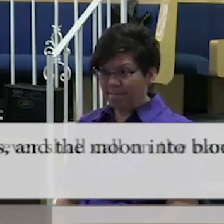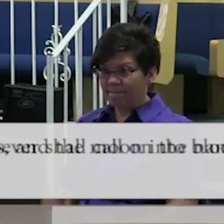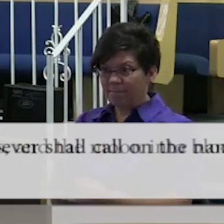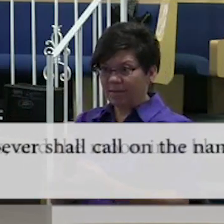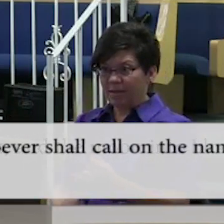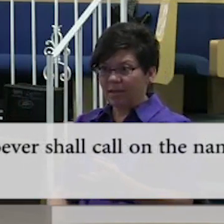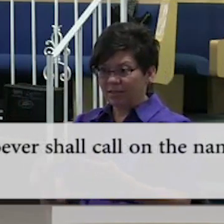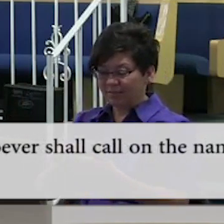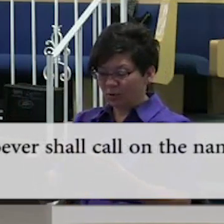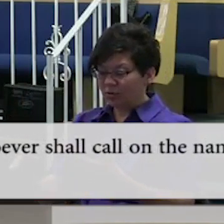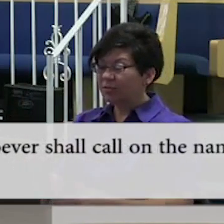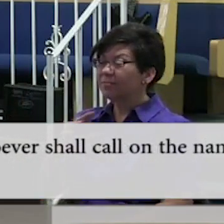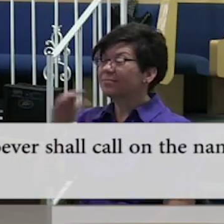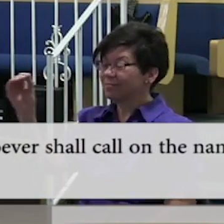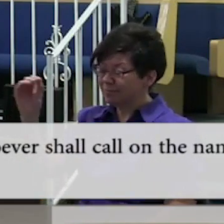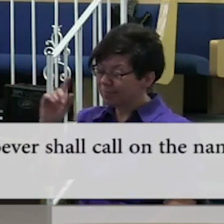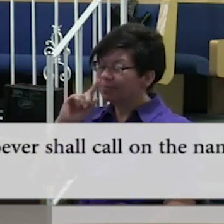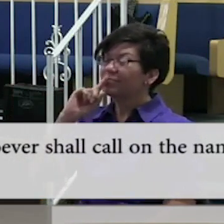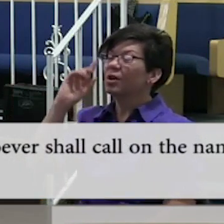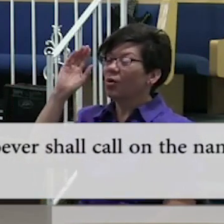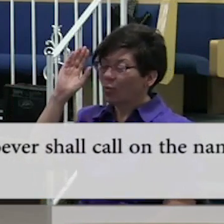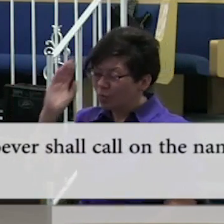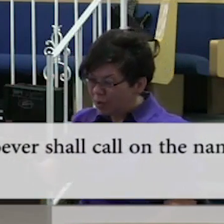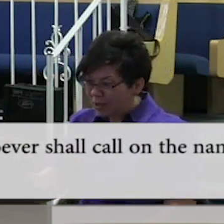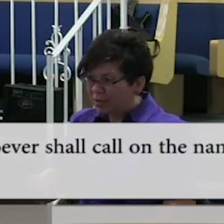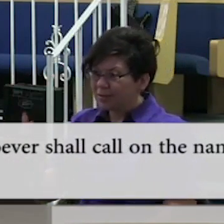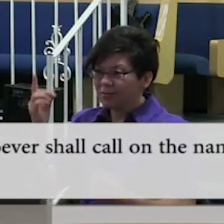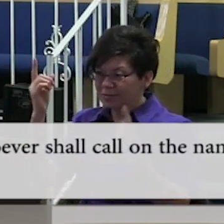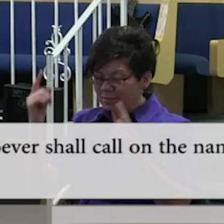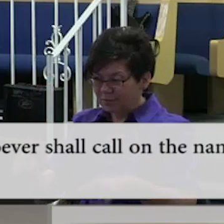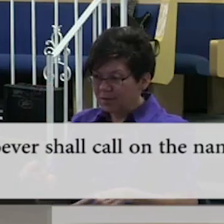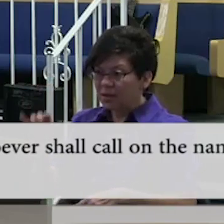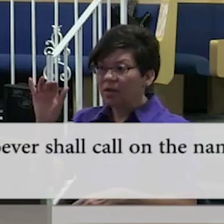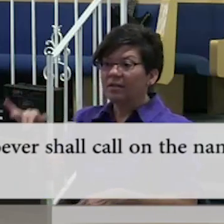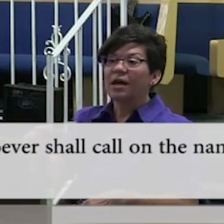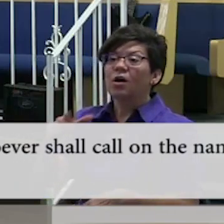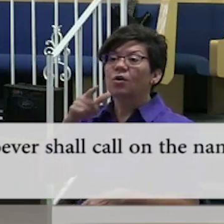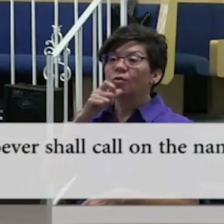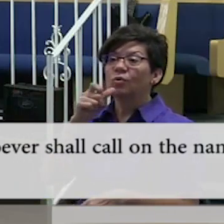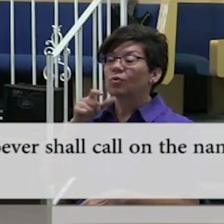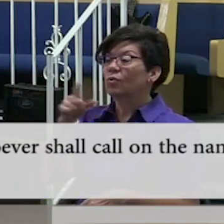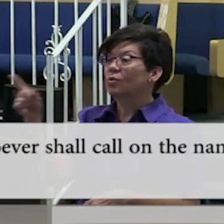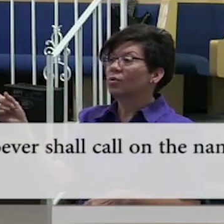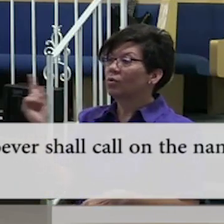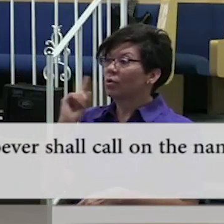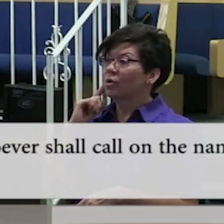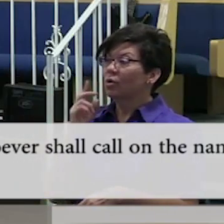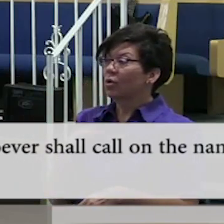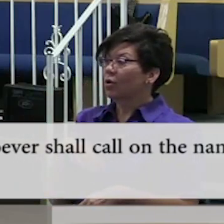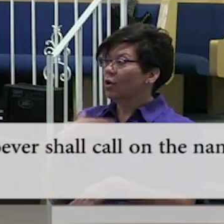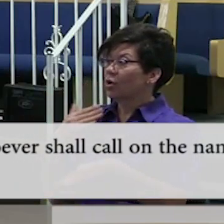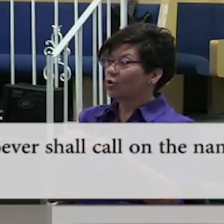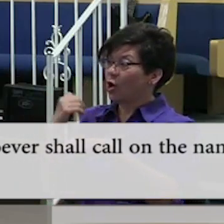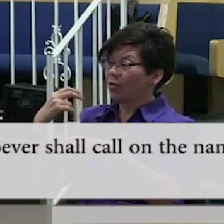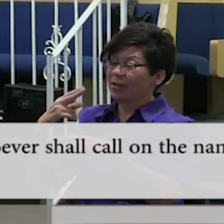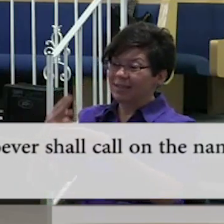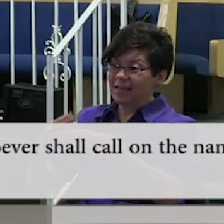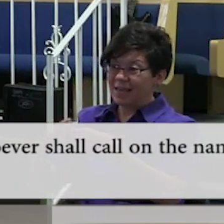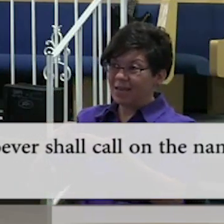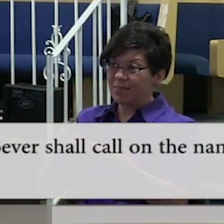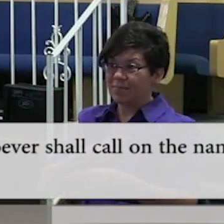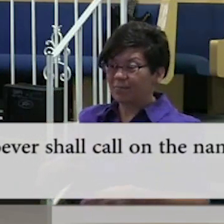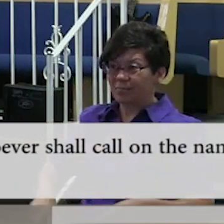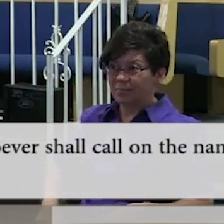verse. "And it shall come to pass that whosoever shall call on the name of